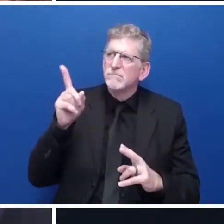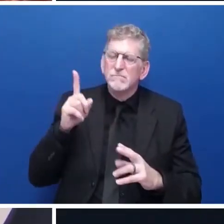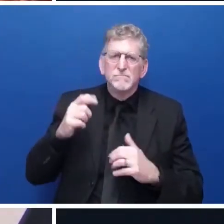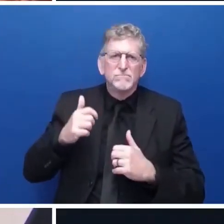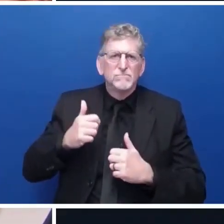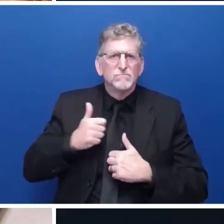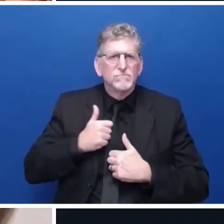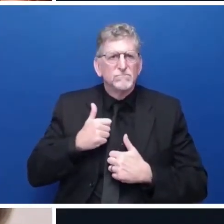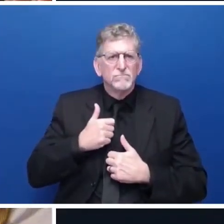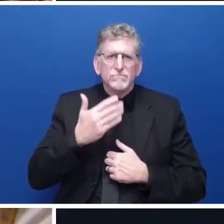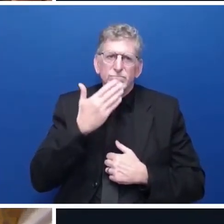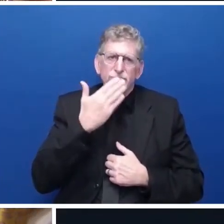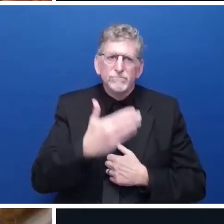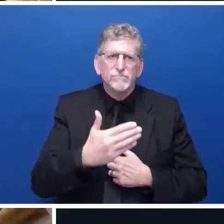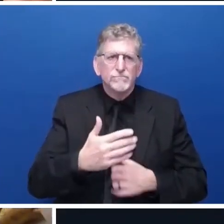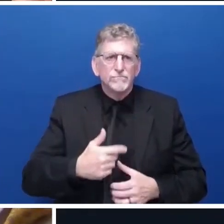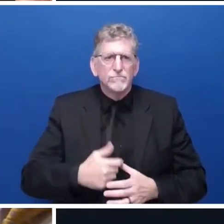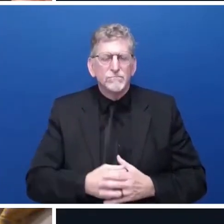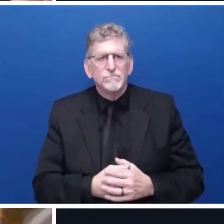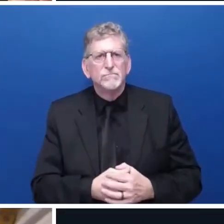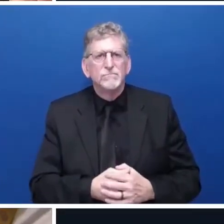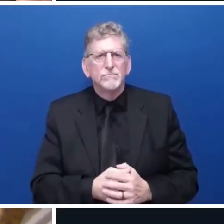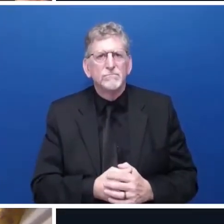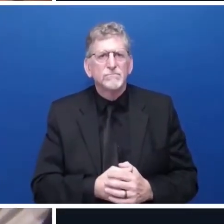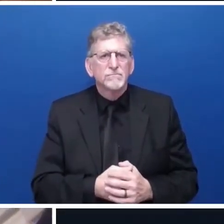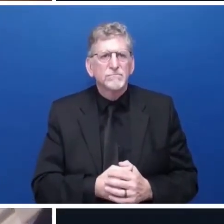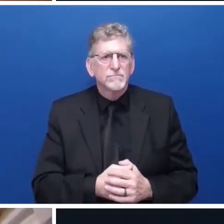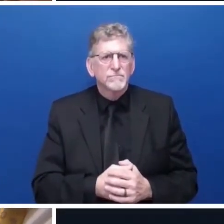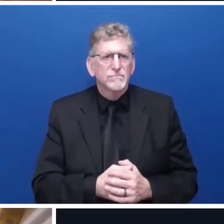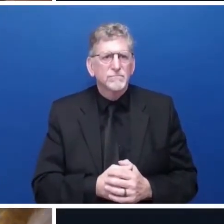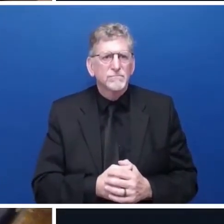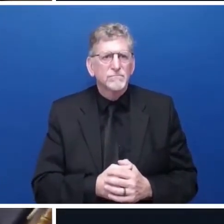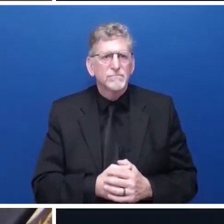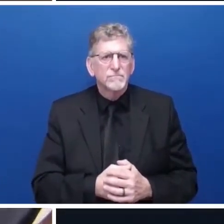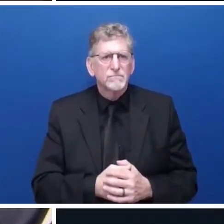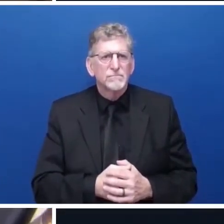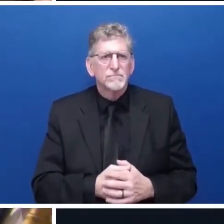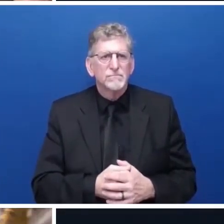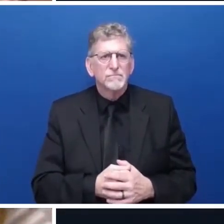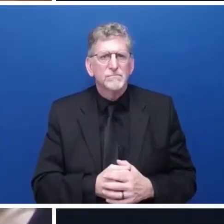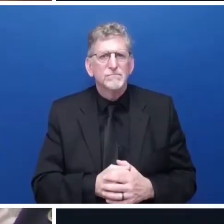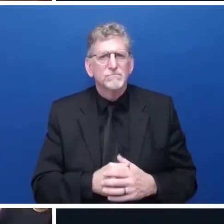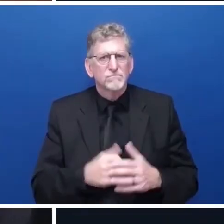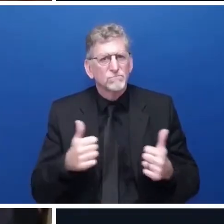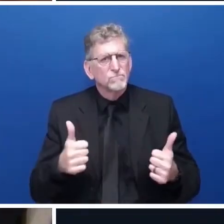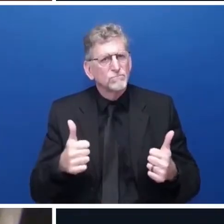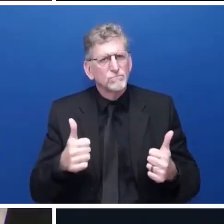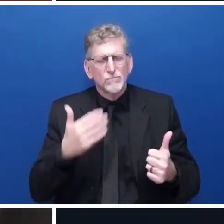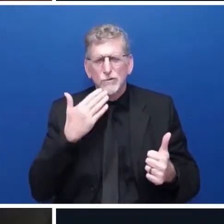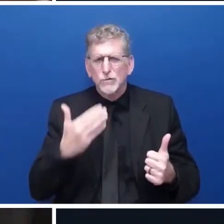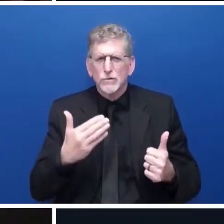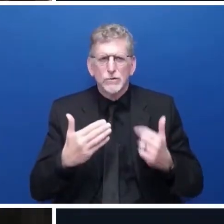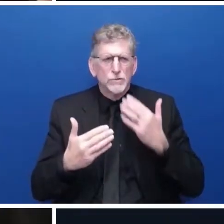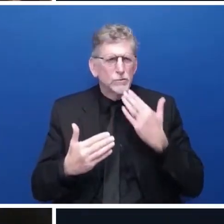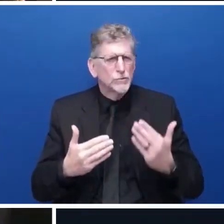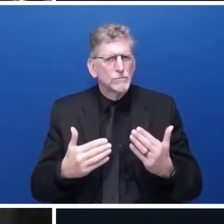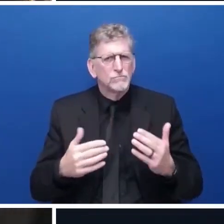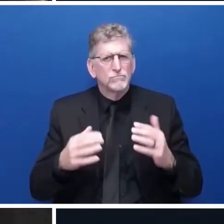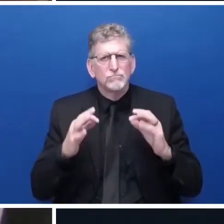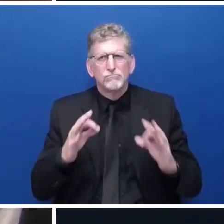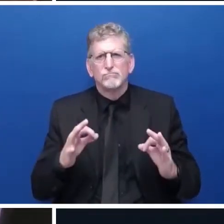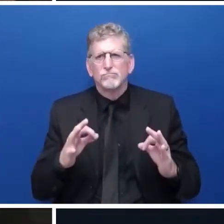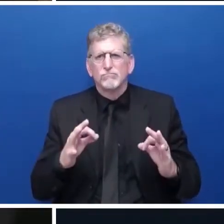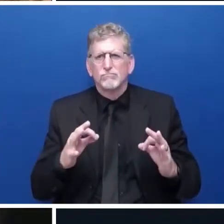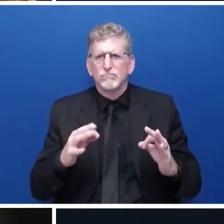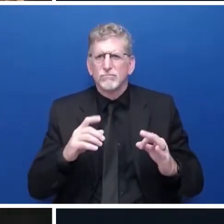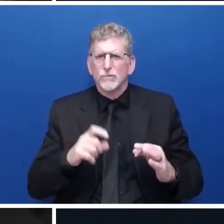Luger. Thank you. Good. I think you should take the rest of the day off. I think we